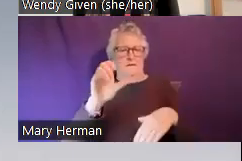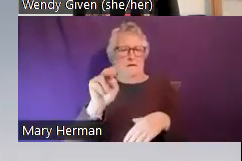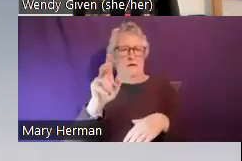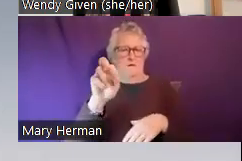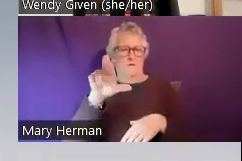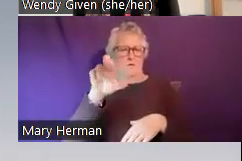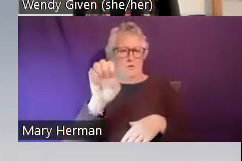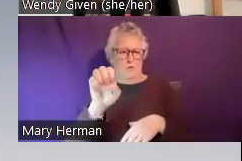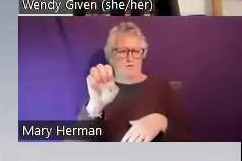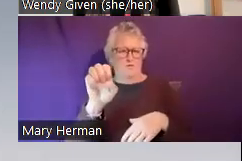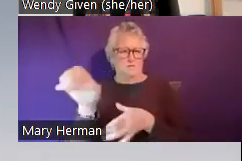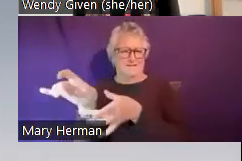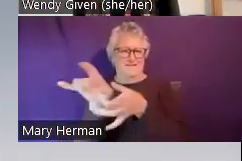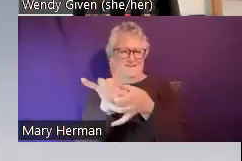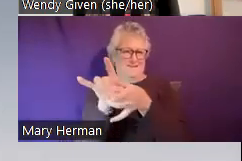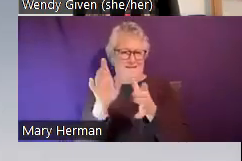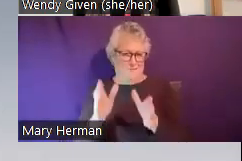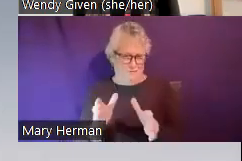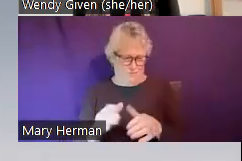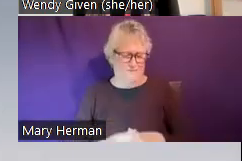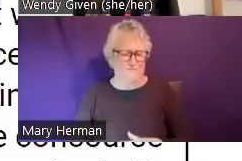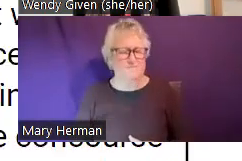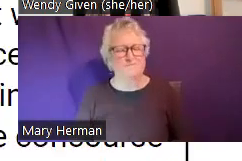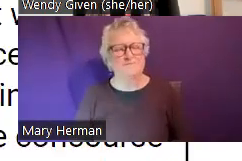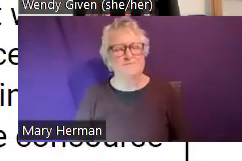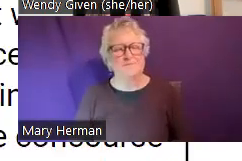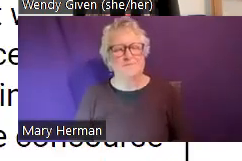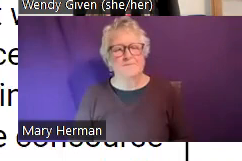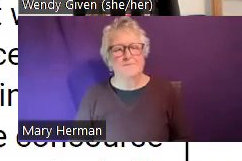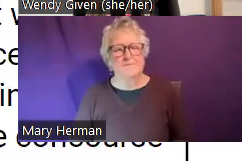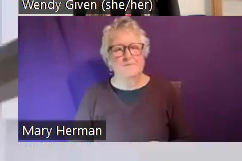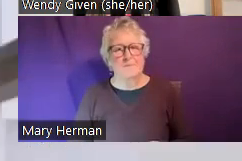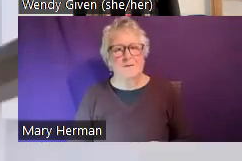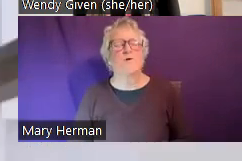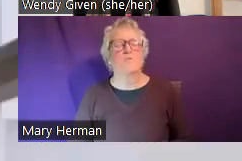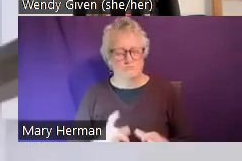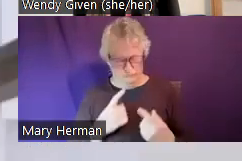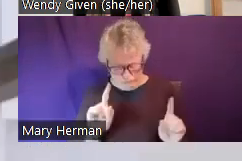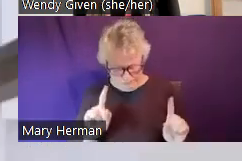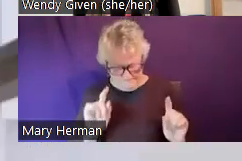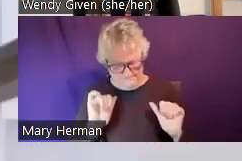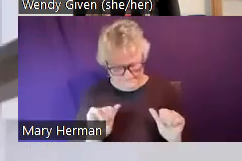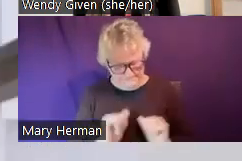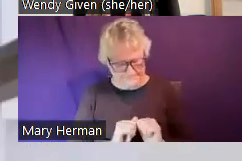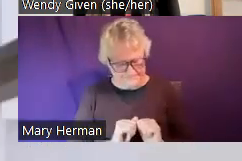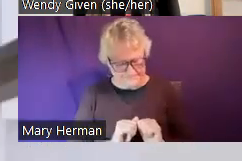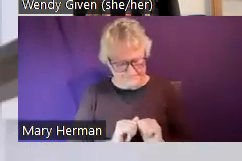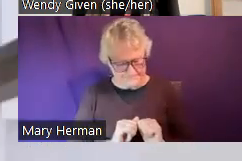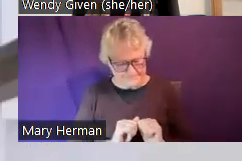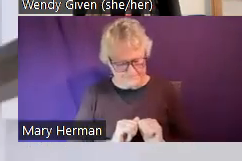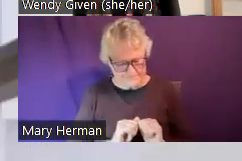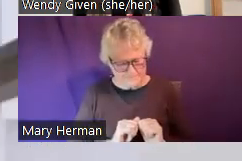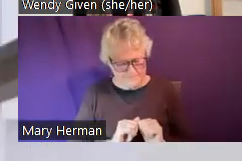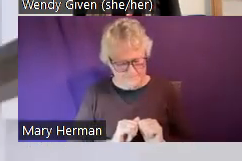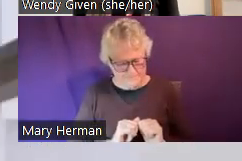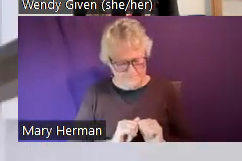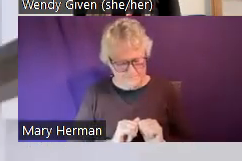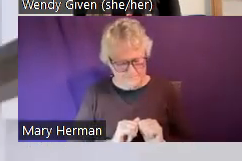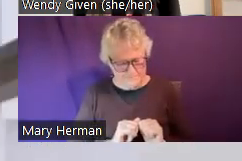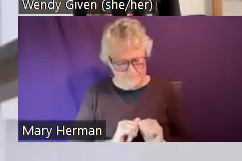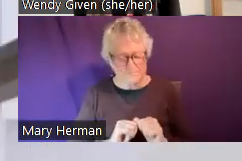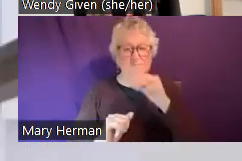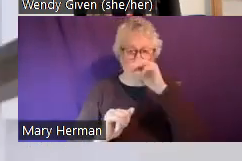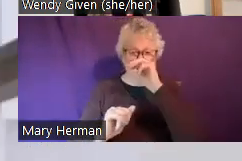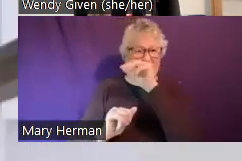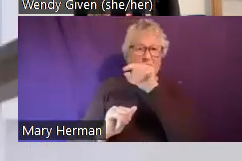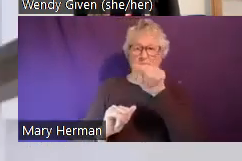Is this need to cooperate? Oh, there it goes. So yeah, so yes, this is the general area we're